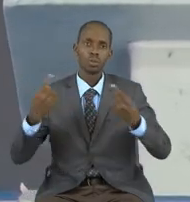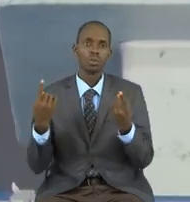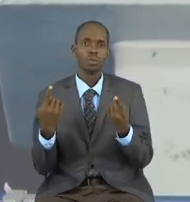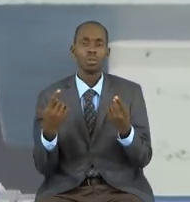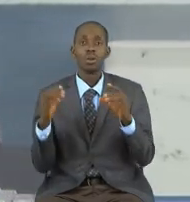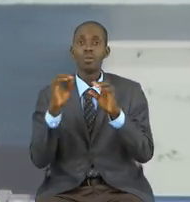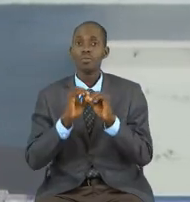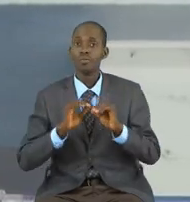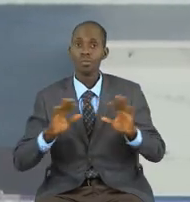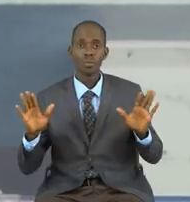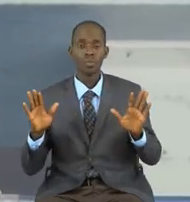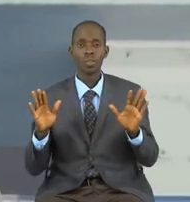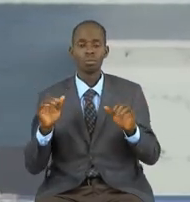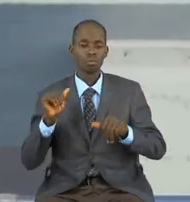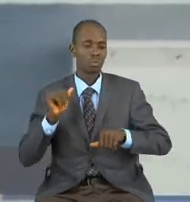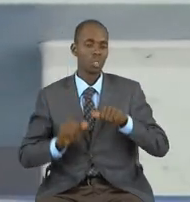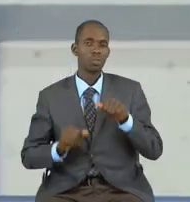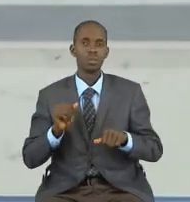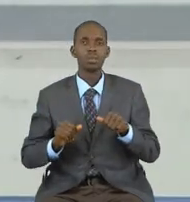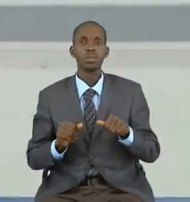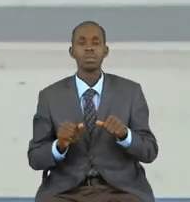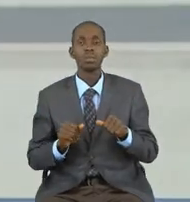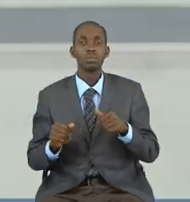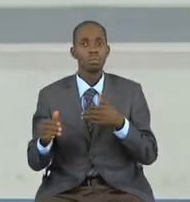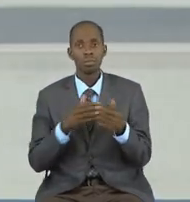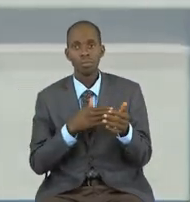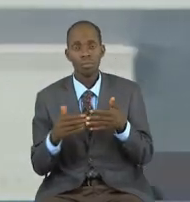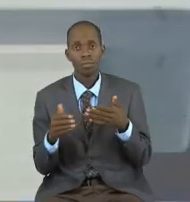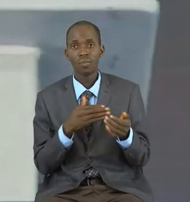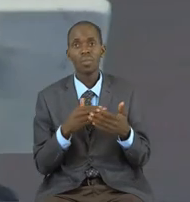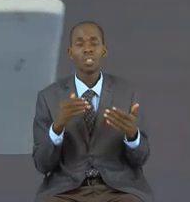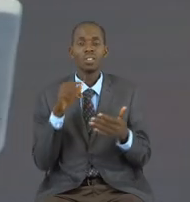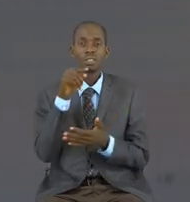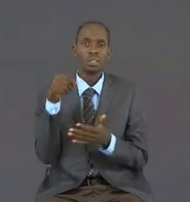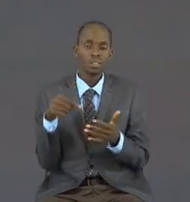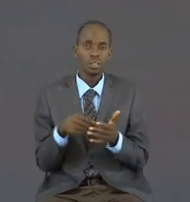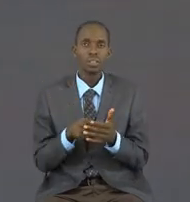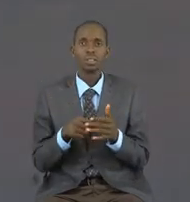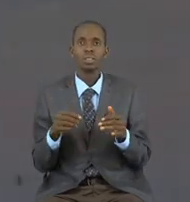Nothing doubting. Moreover, these six brethren